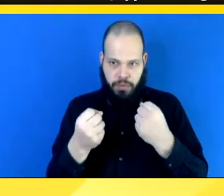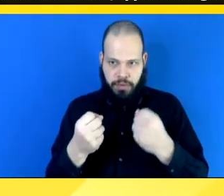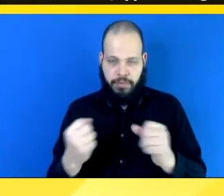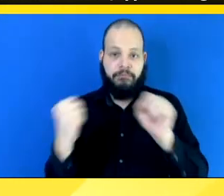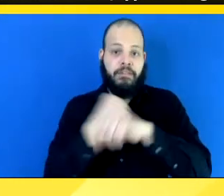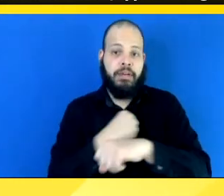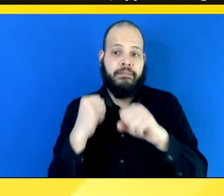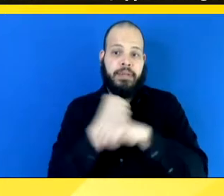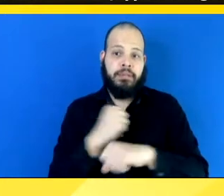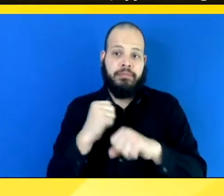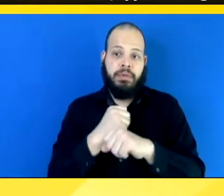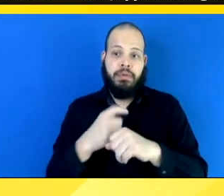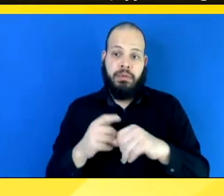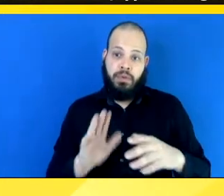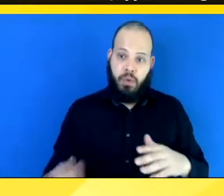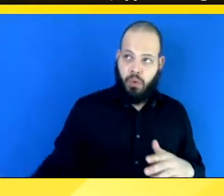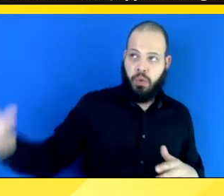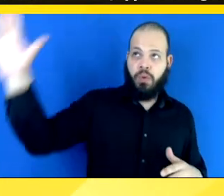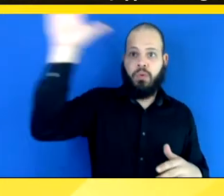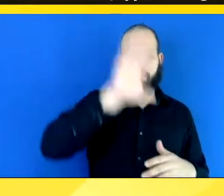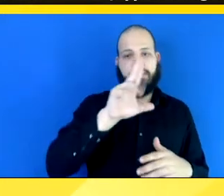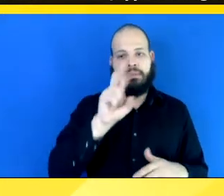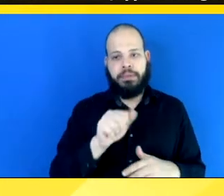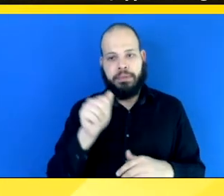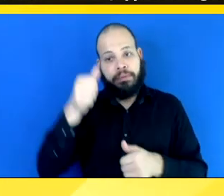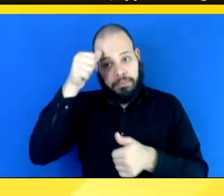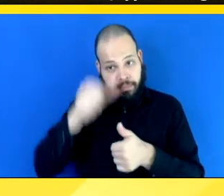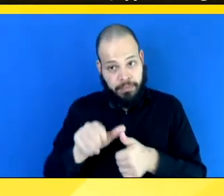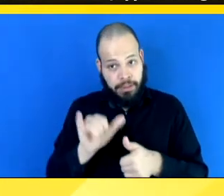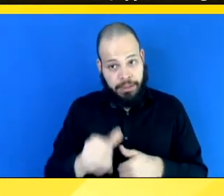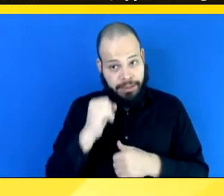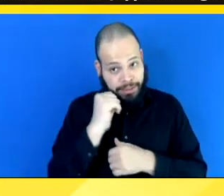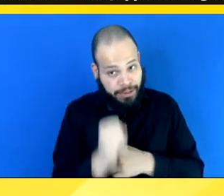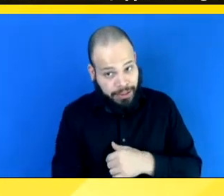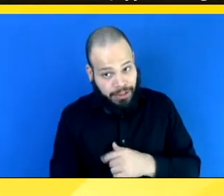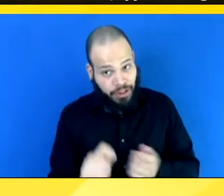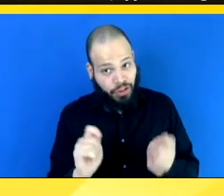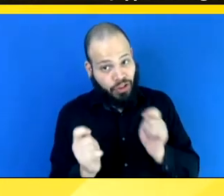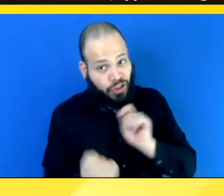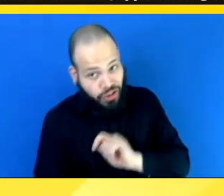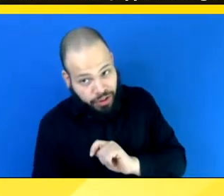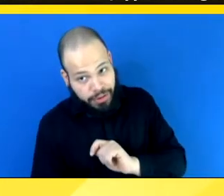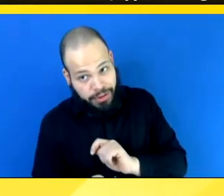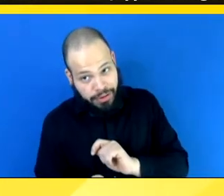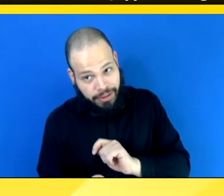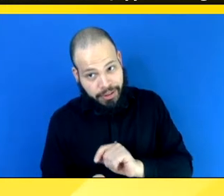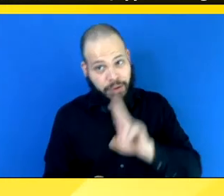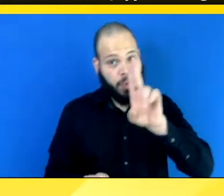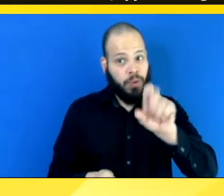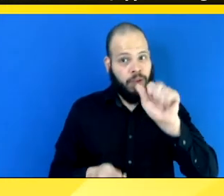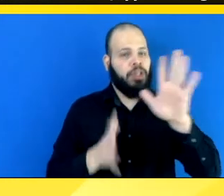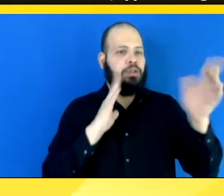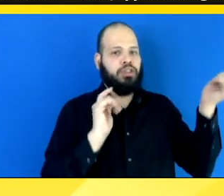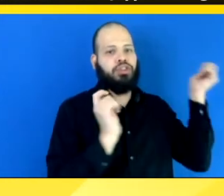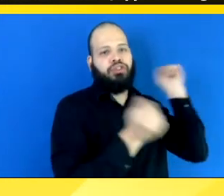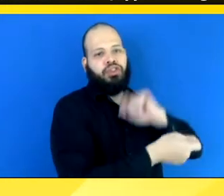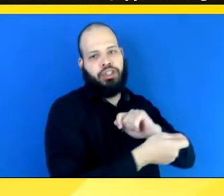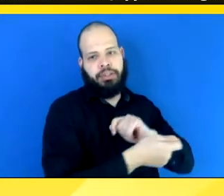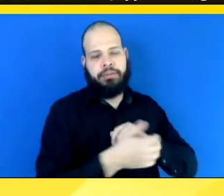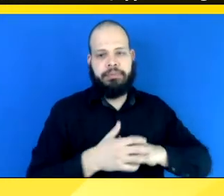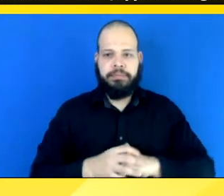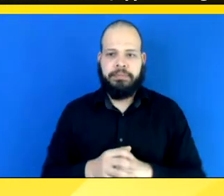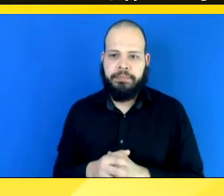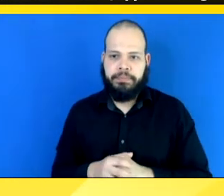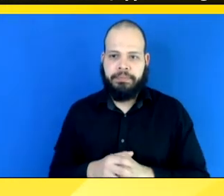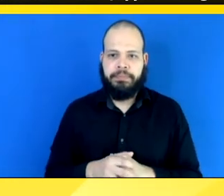we change the nation. Yes, we will. You want healing to come? Yeah. Establish justice in right the South. Right here. And then we can